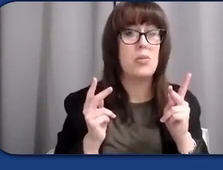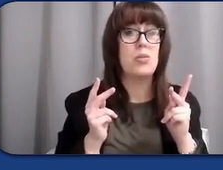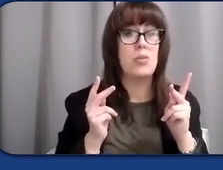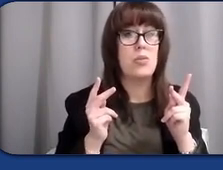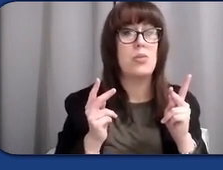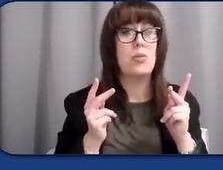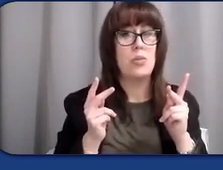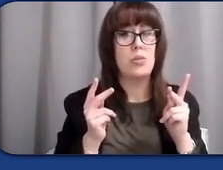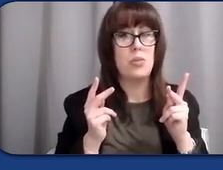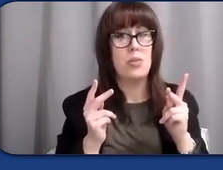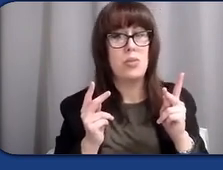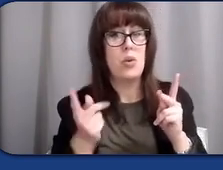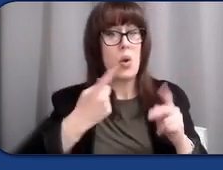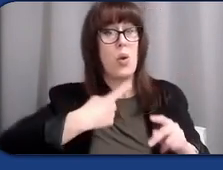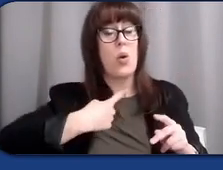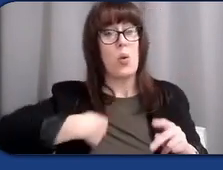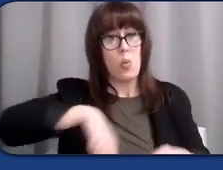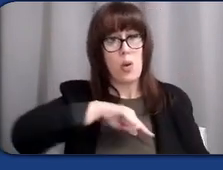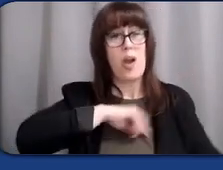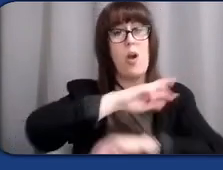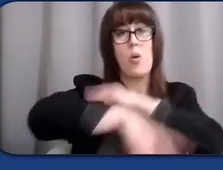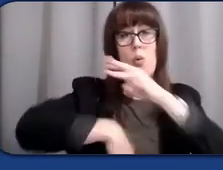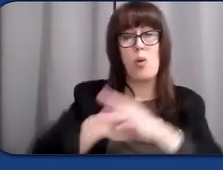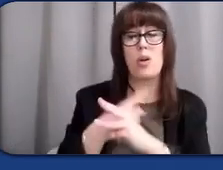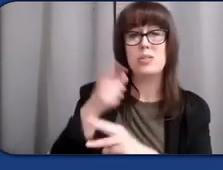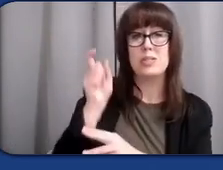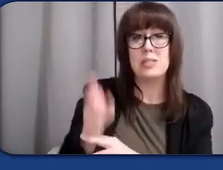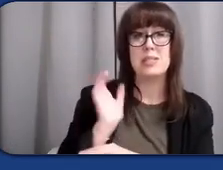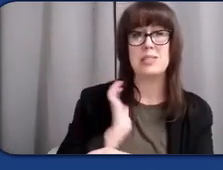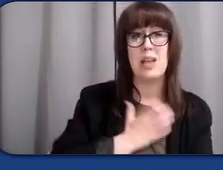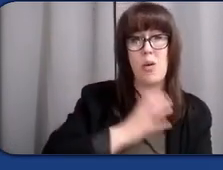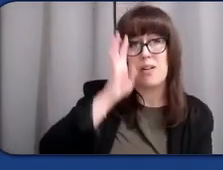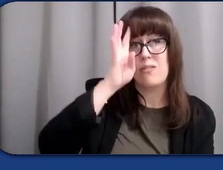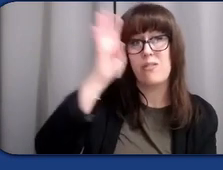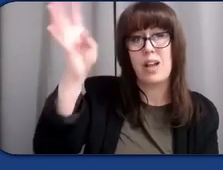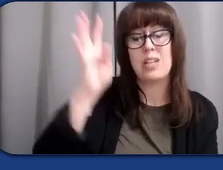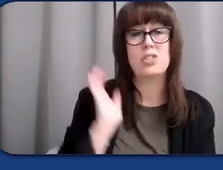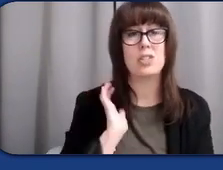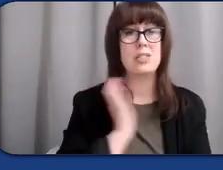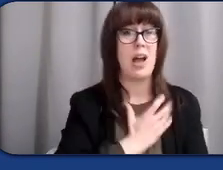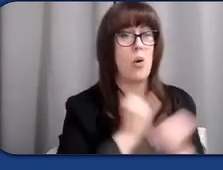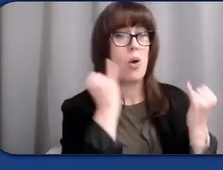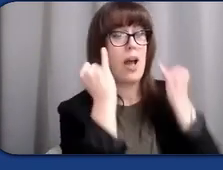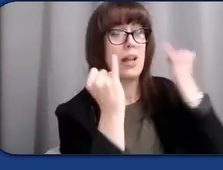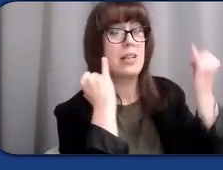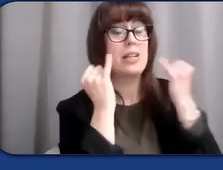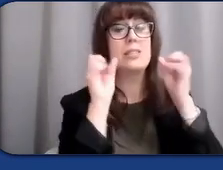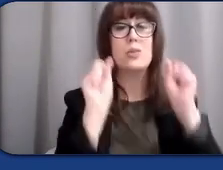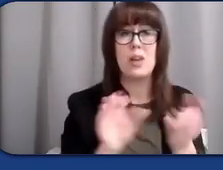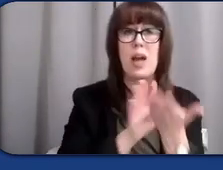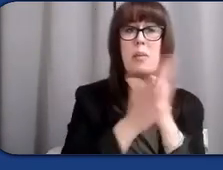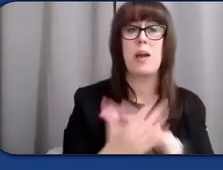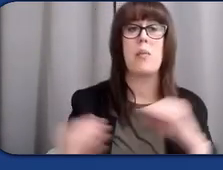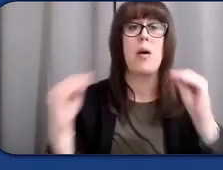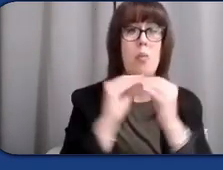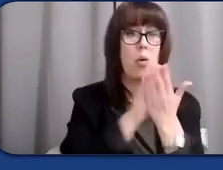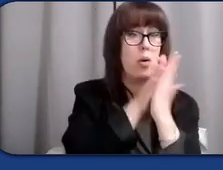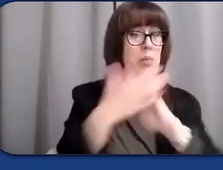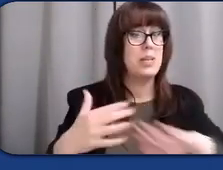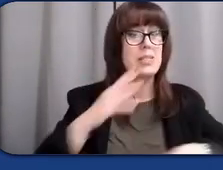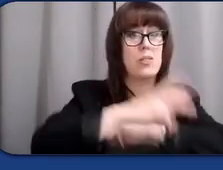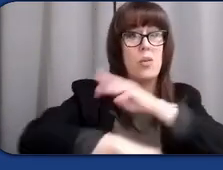we are in the world that needs our invention, that needs all our ideas to make it a peaceful one for all of